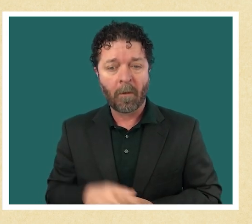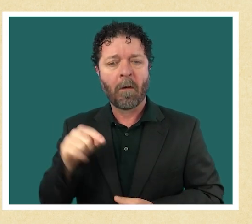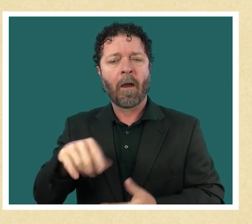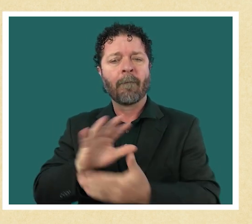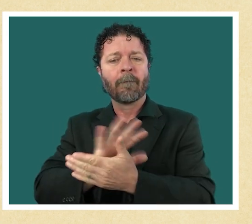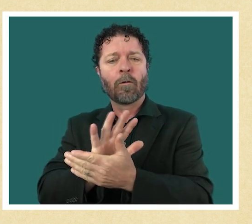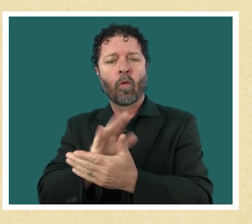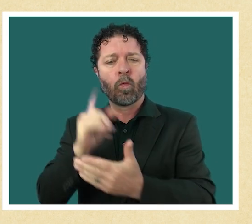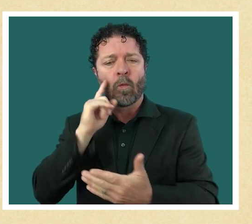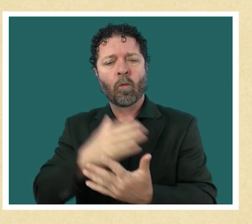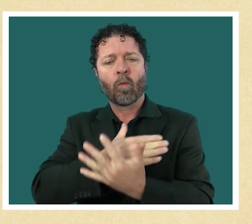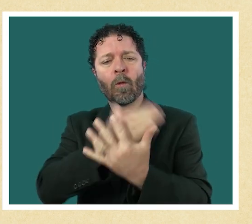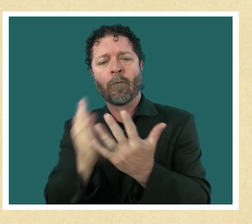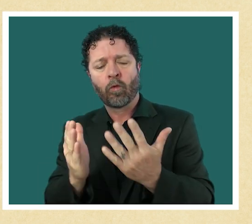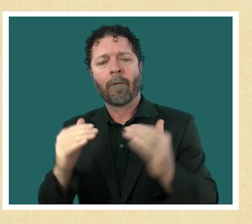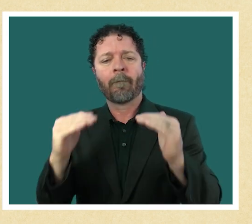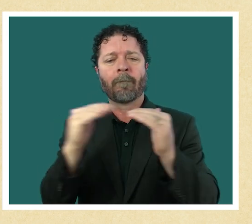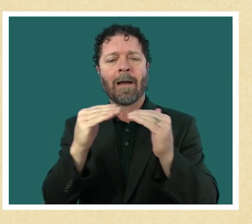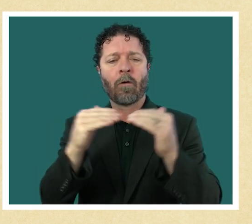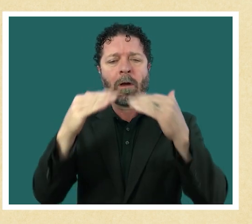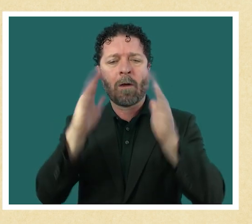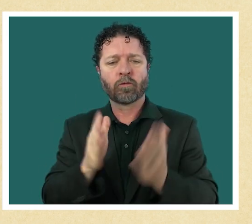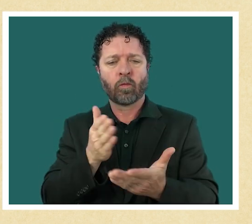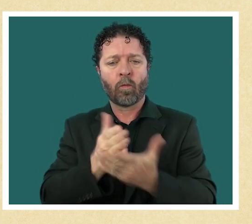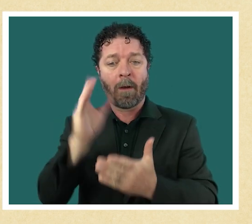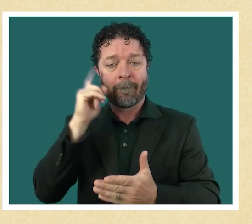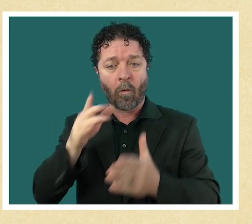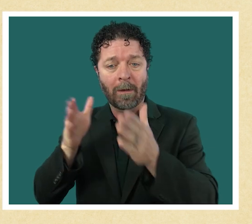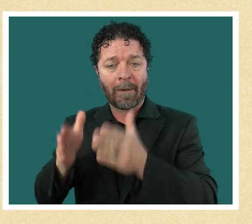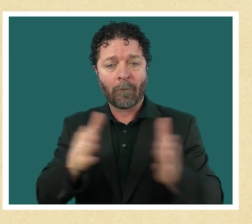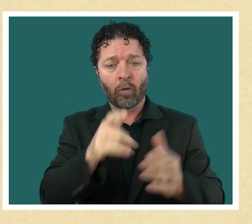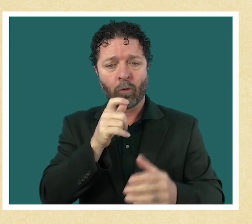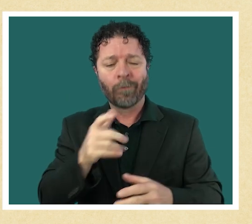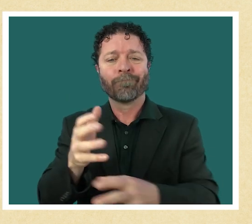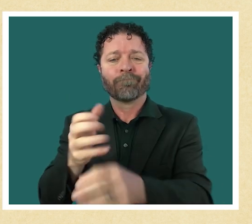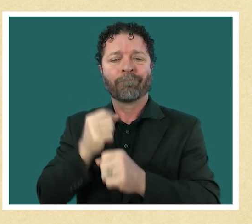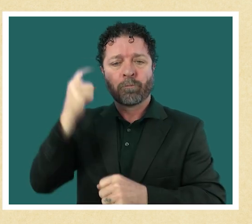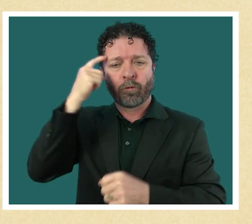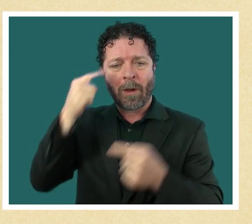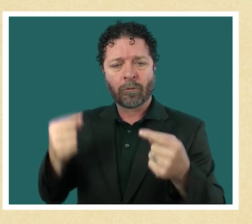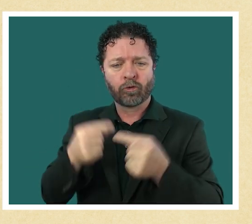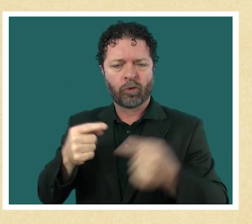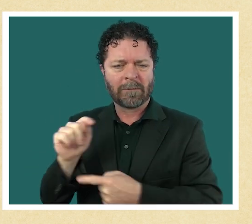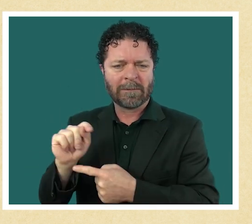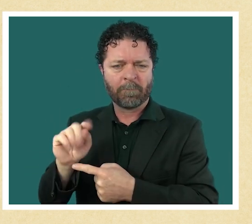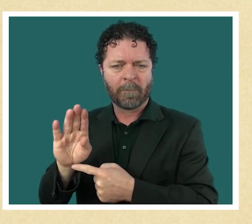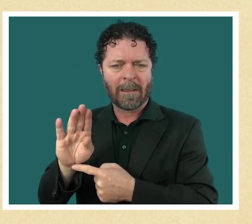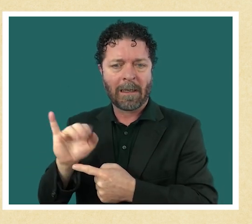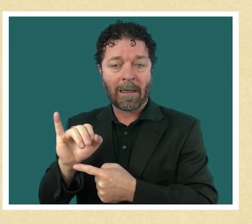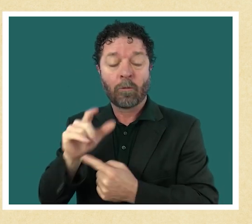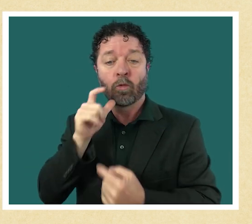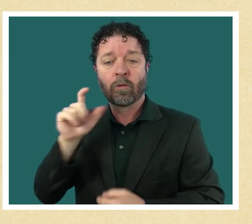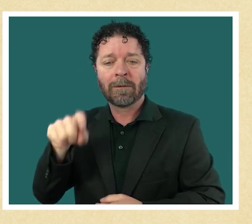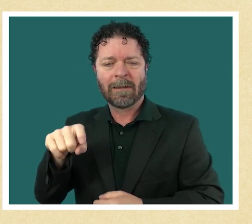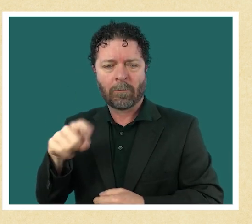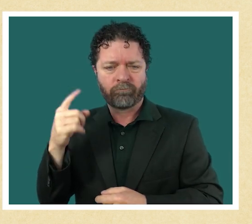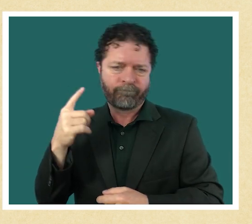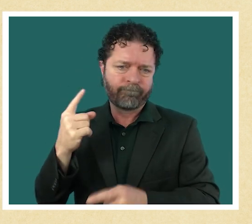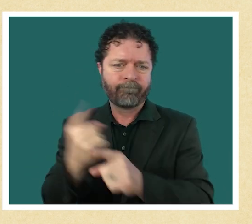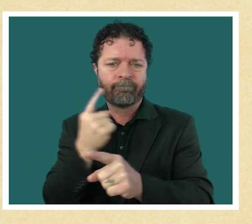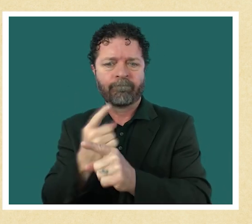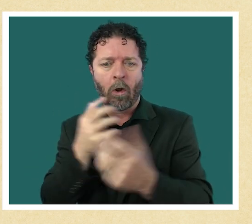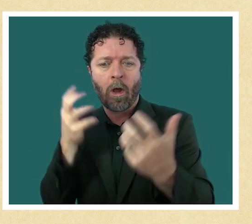video will review the fair housing rights of individuals with traumatic brain injury, or TBI, who may need reasonable accommodations